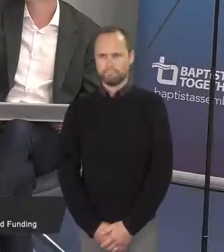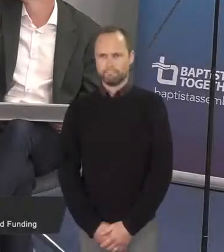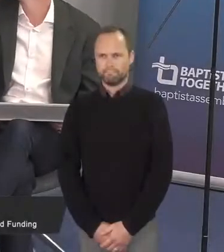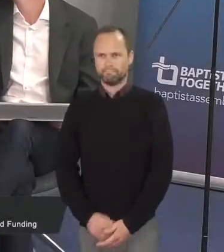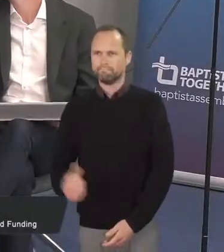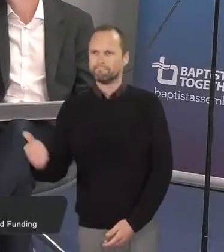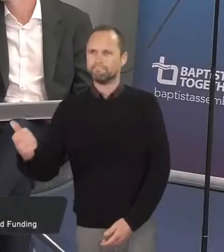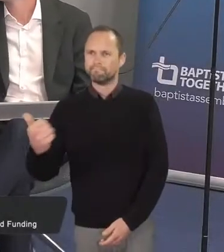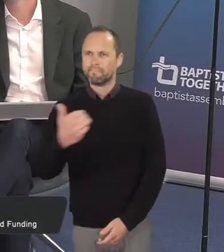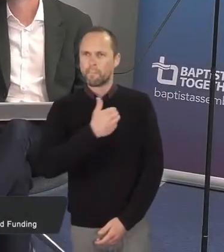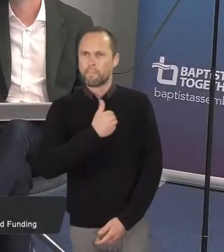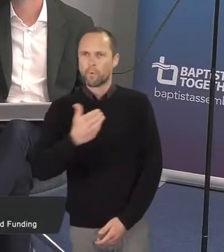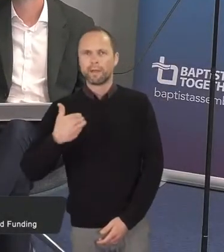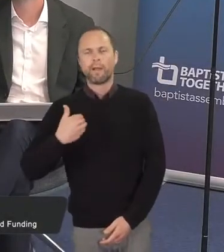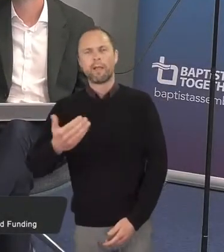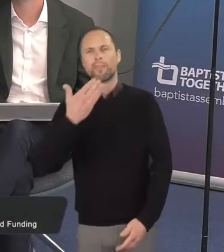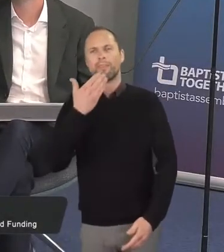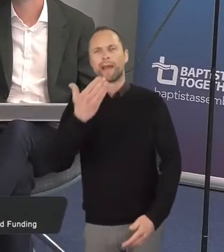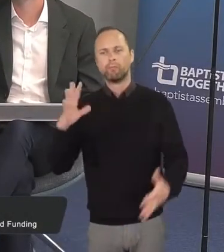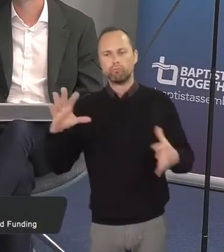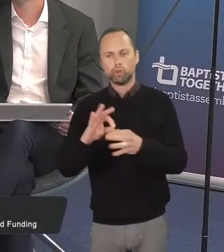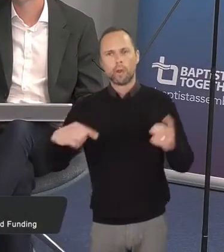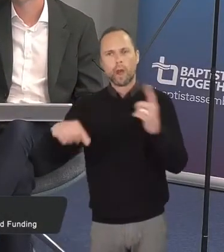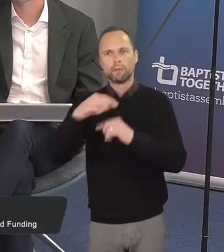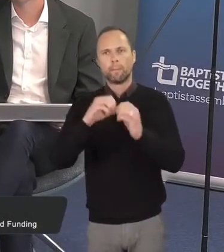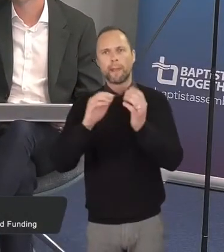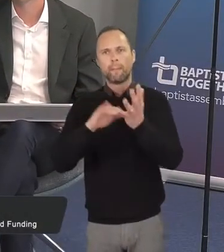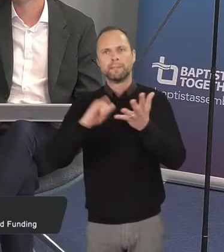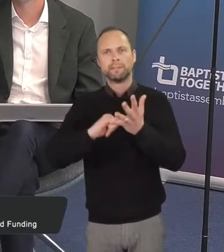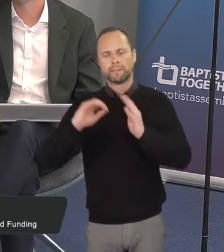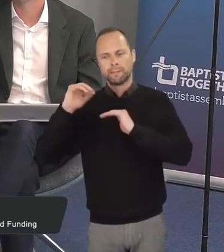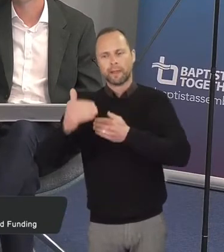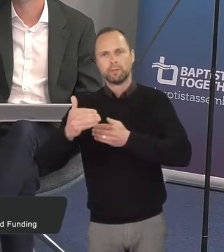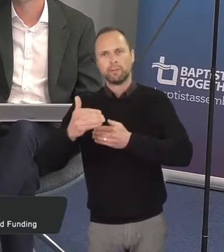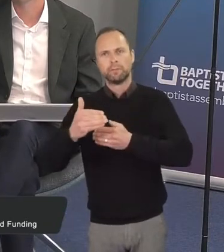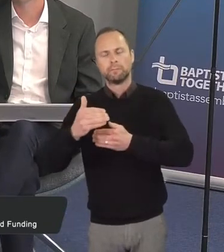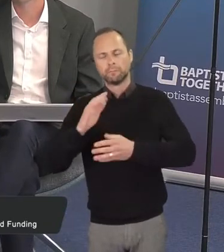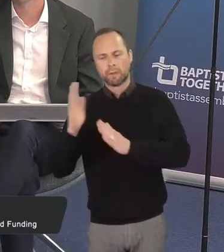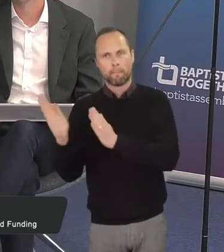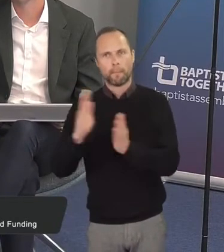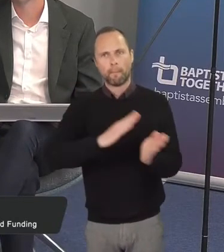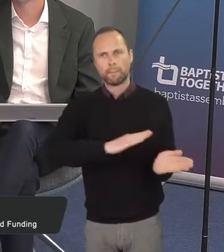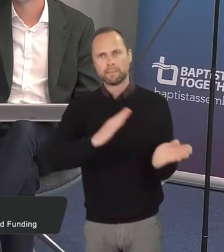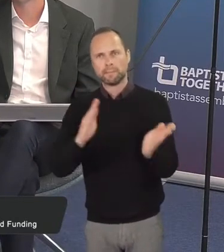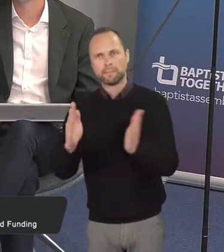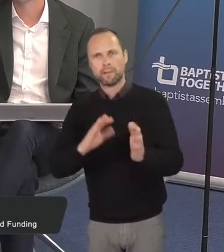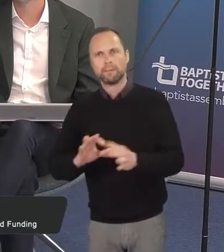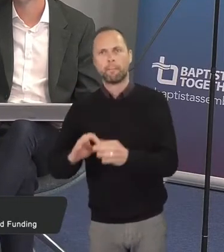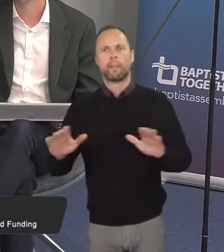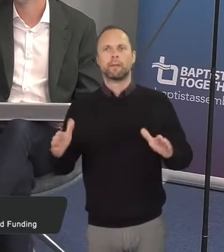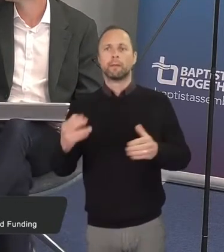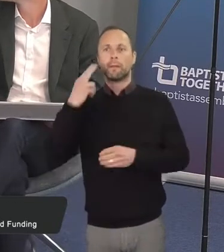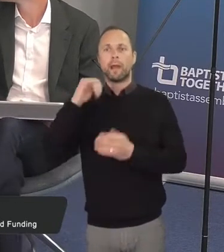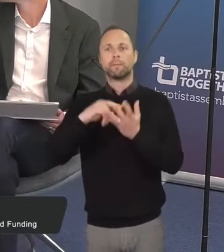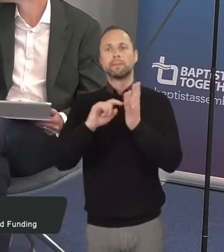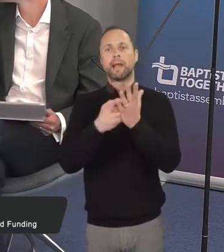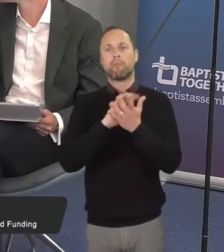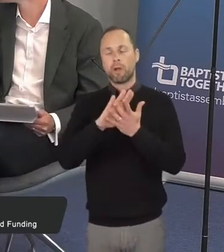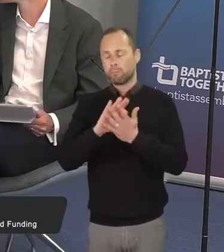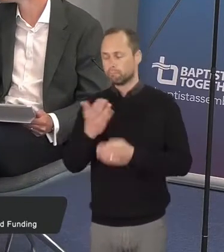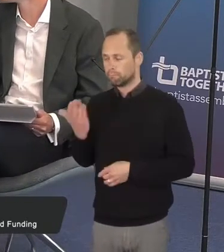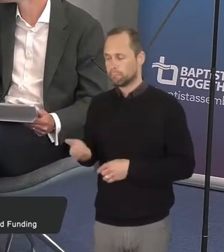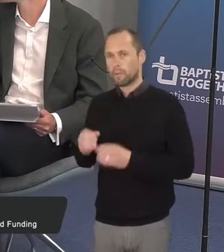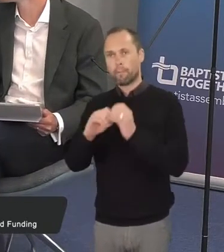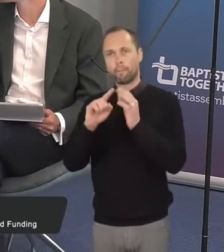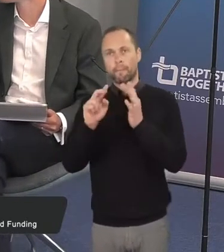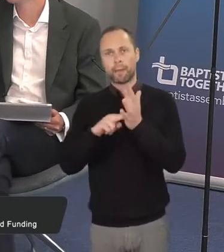Good morning, and thank you for joining us at the BMS session at this year's Baptist Assembly. My name is Sarah, it's my colleague Ben, and we